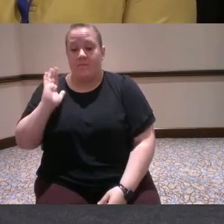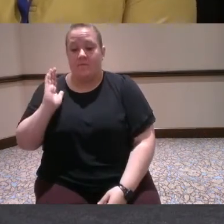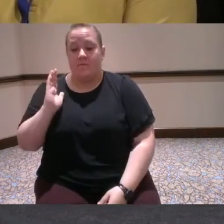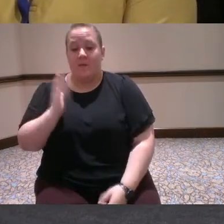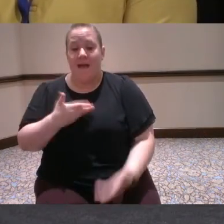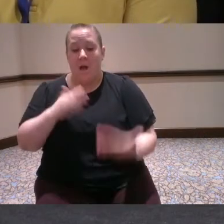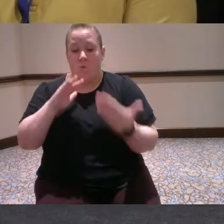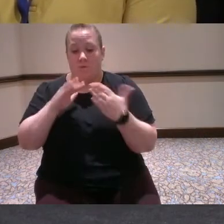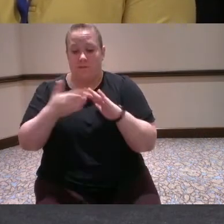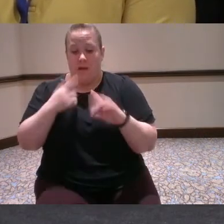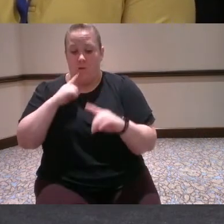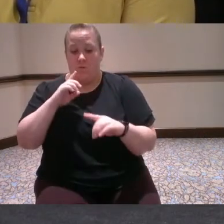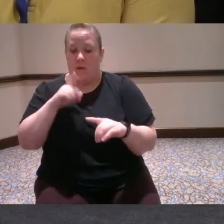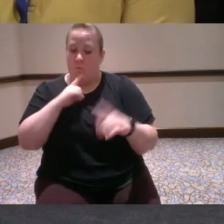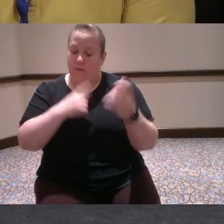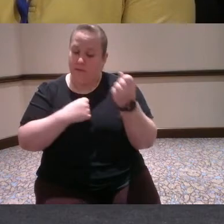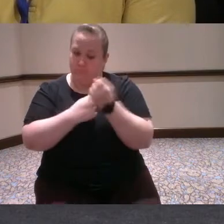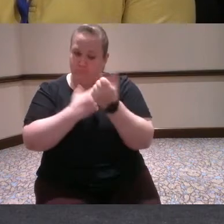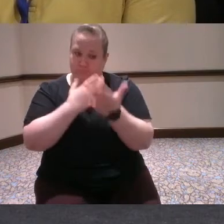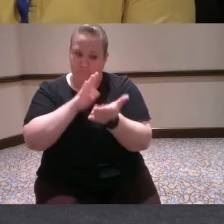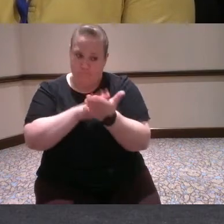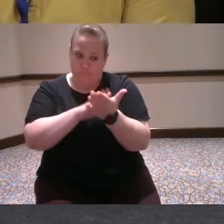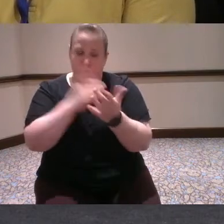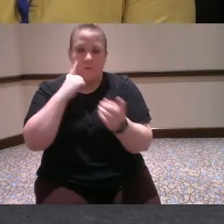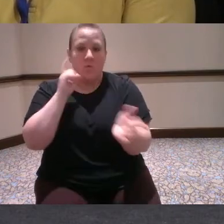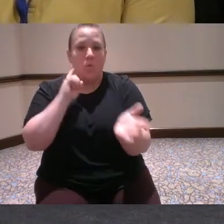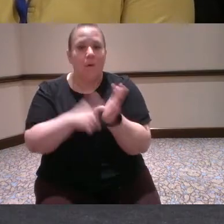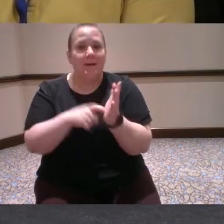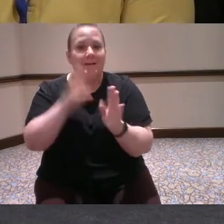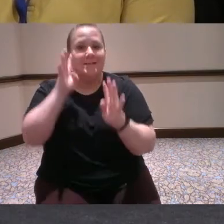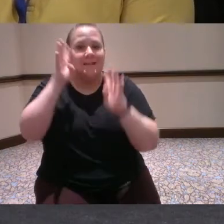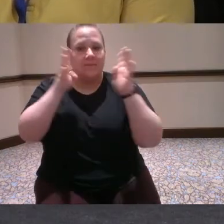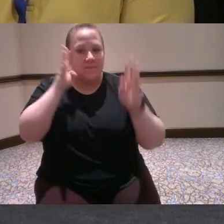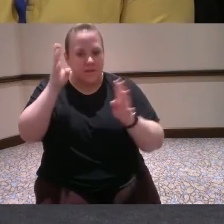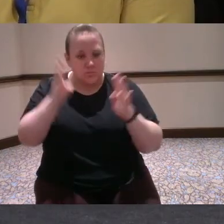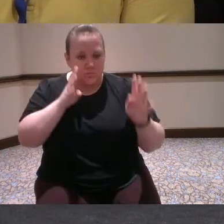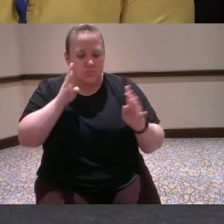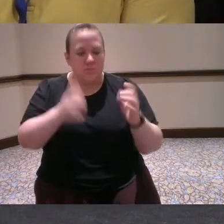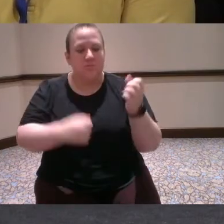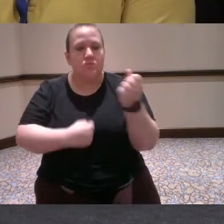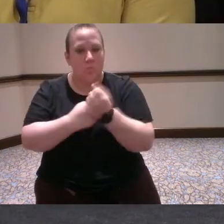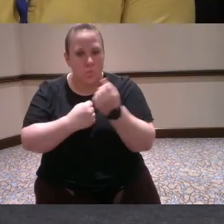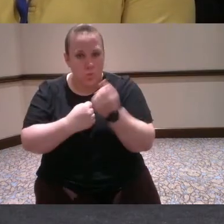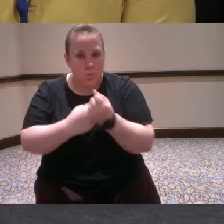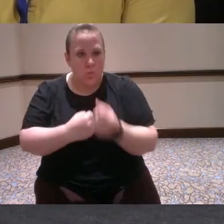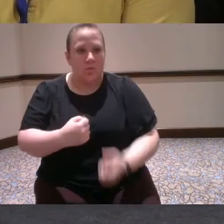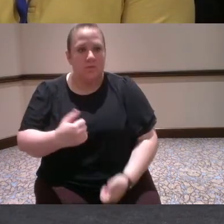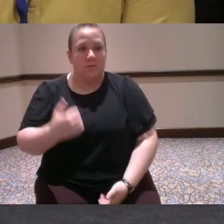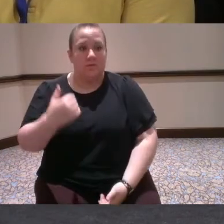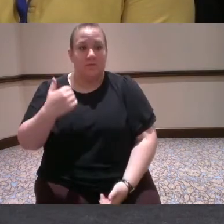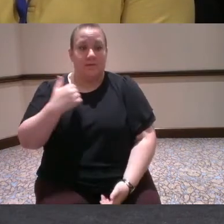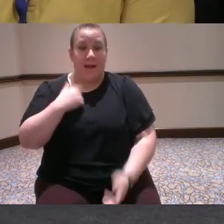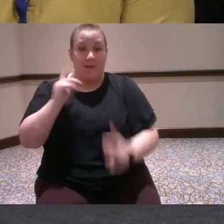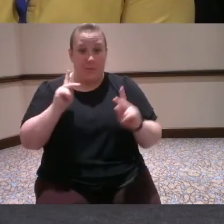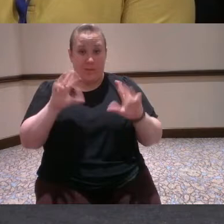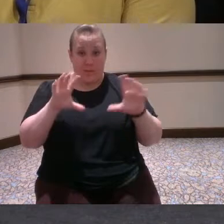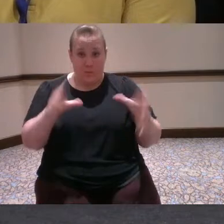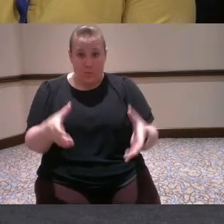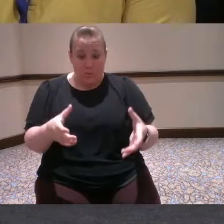town for recognizing innovation, for supporting it, for having a populace that